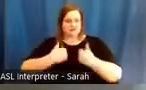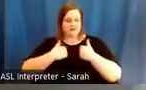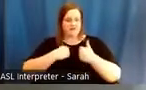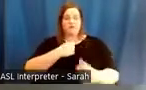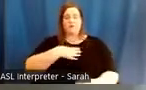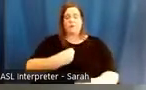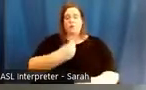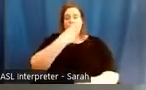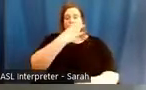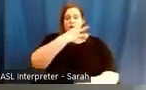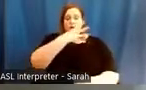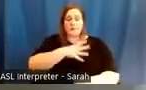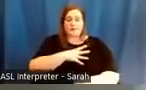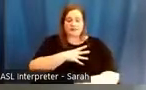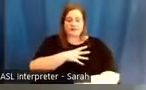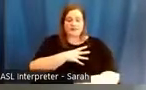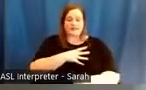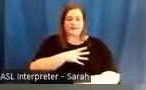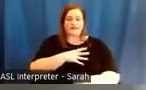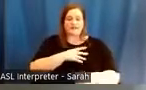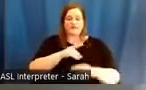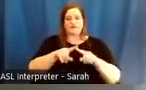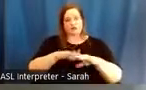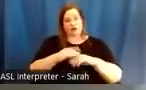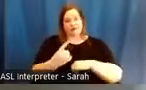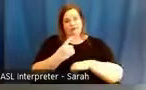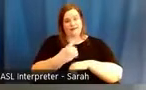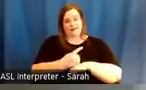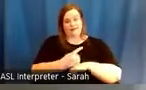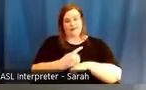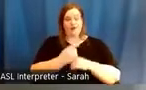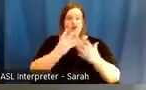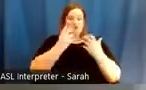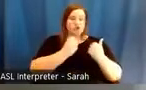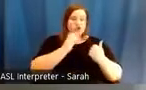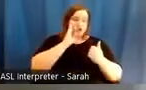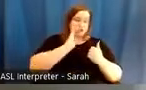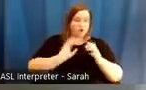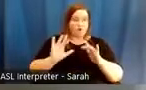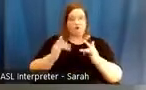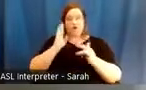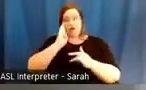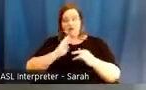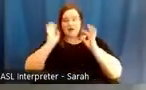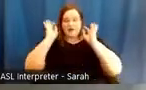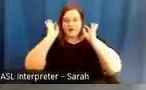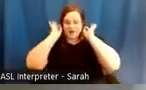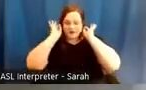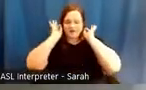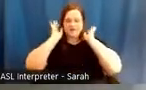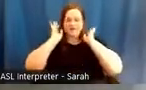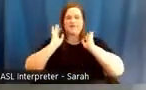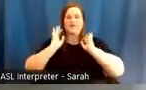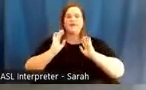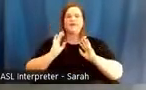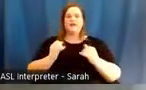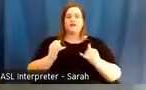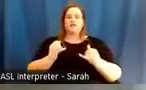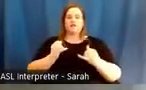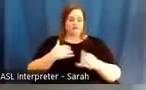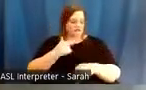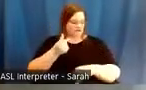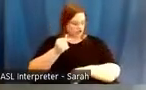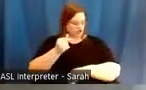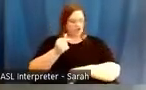a white woman. I have, depending on the day, either dark brown or light brown hair, and I'm presently wearing a